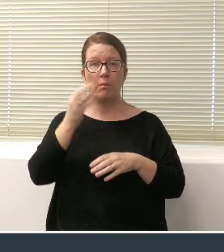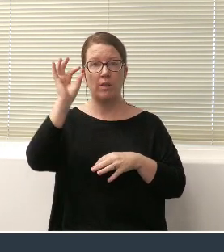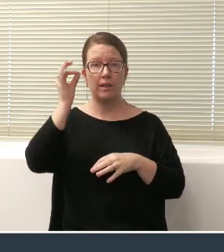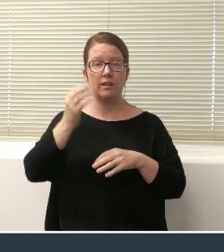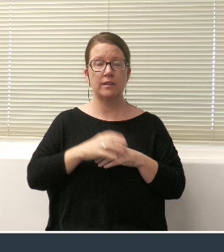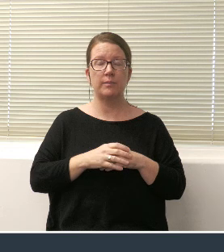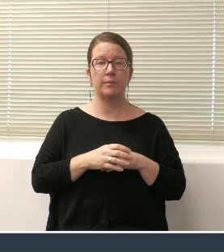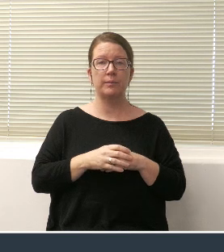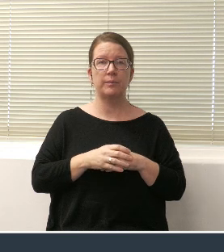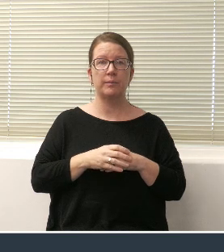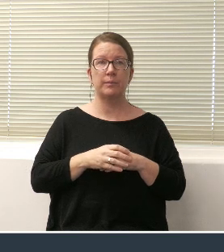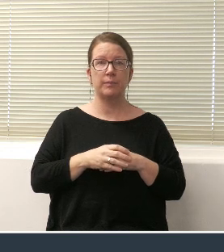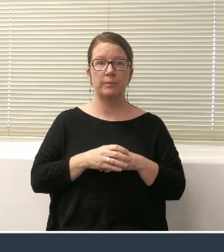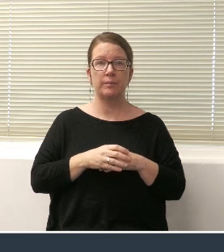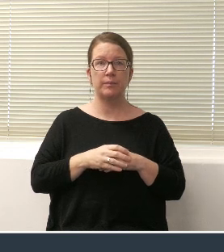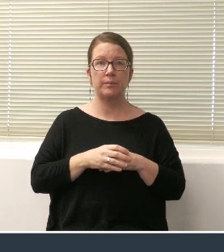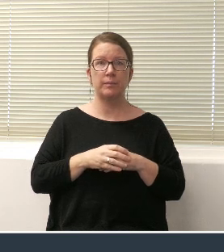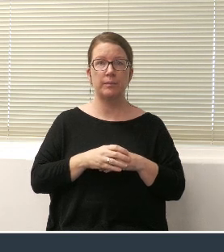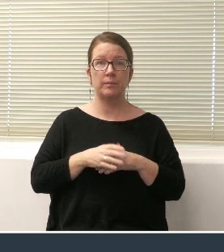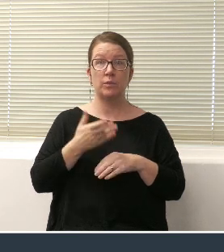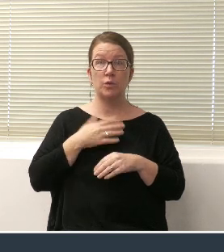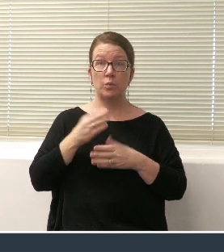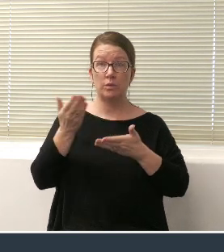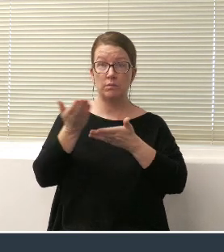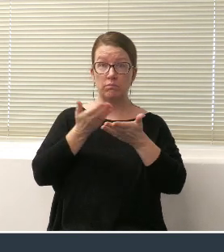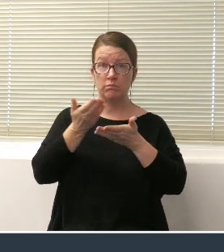Would you like to speak to that?